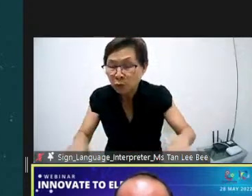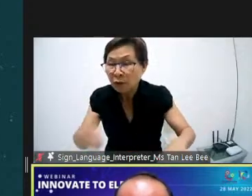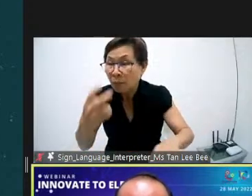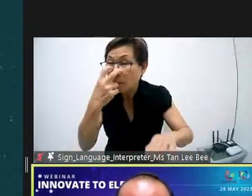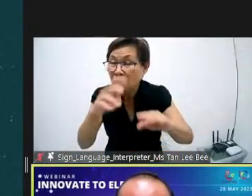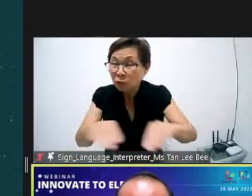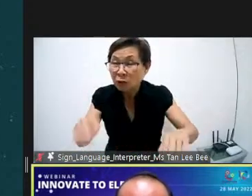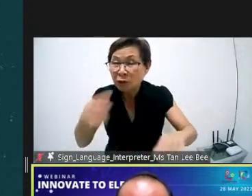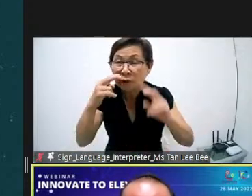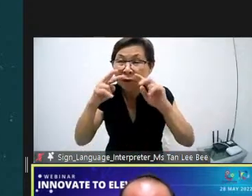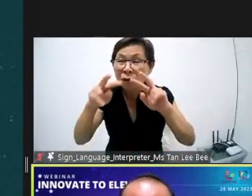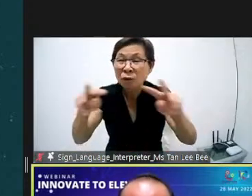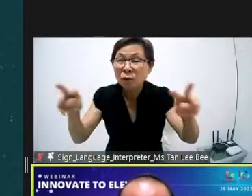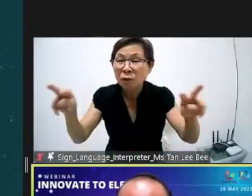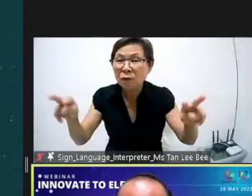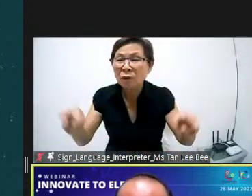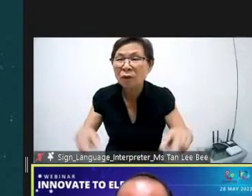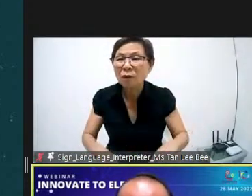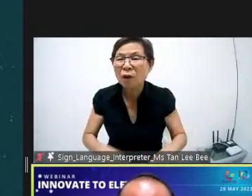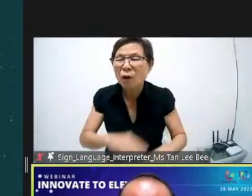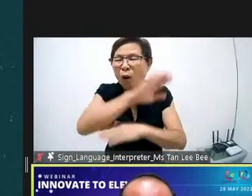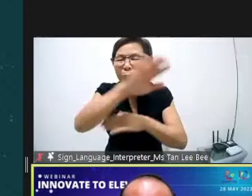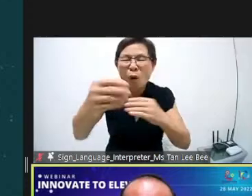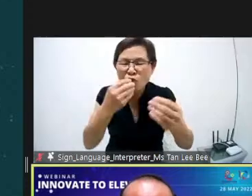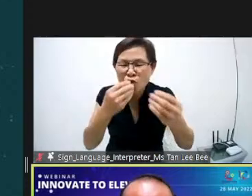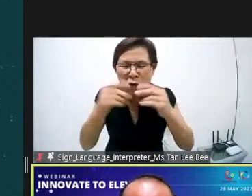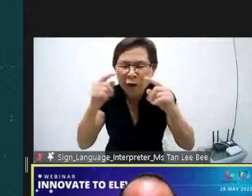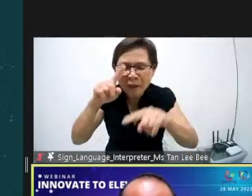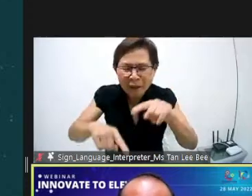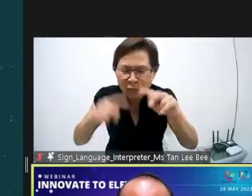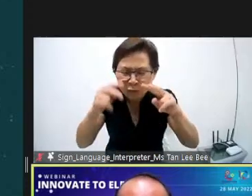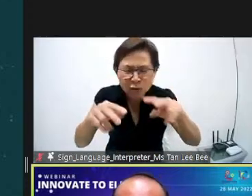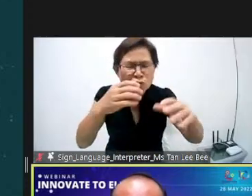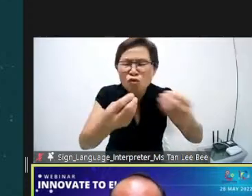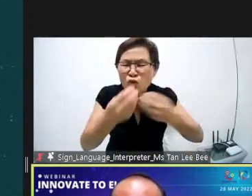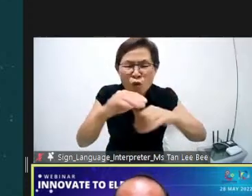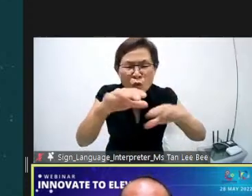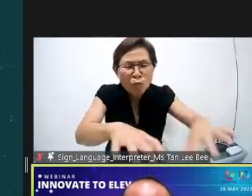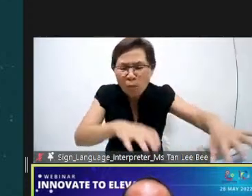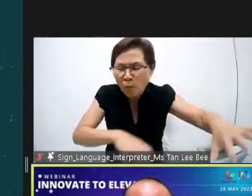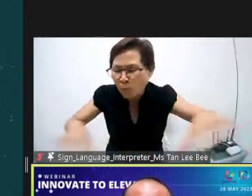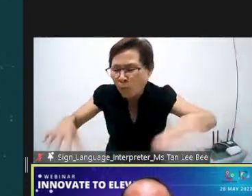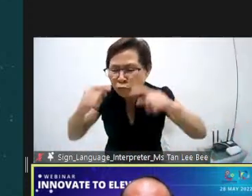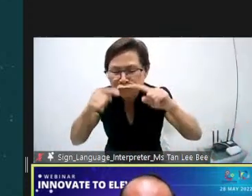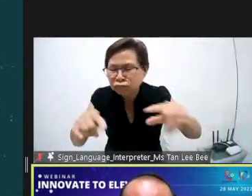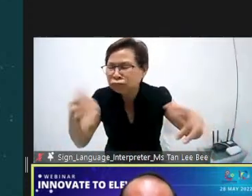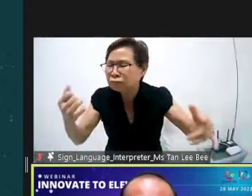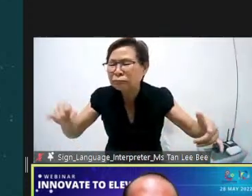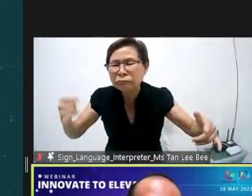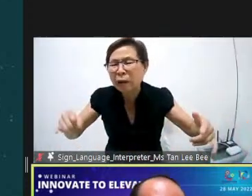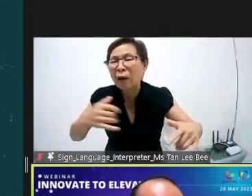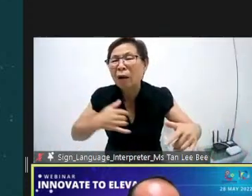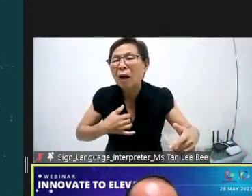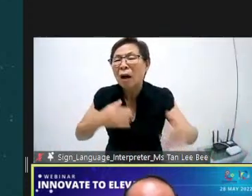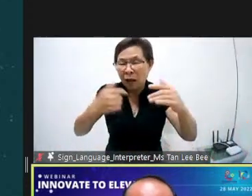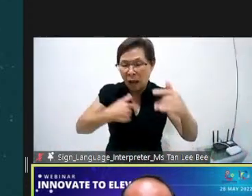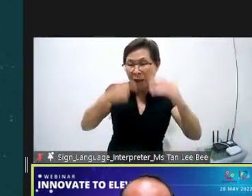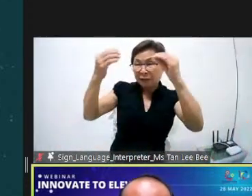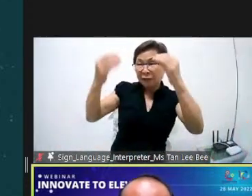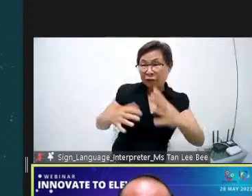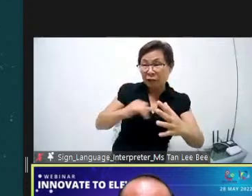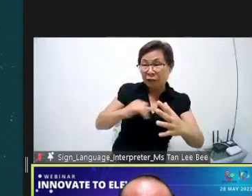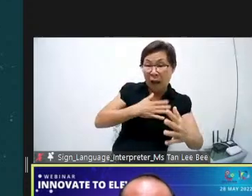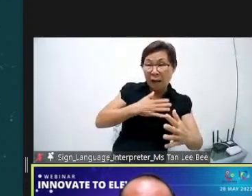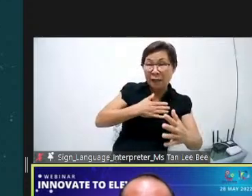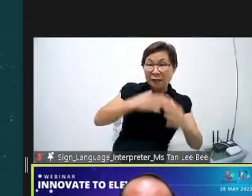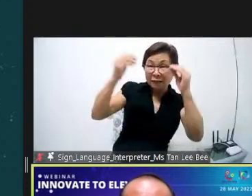see all the food on the table or downstairs or in his or her face. So for sure, as a teacher, I don't like it.